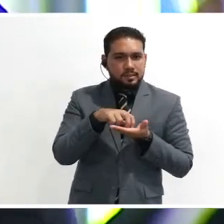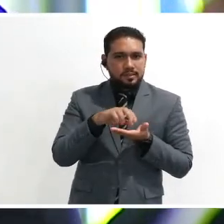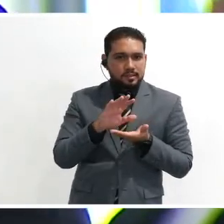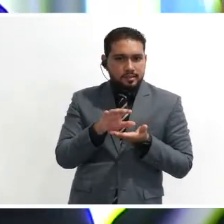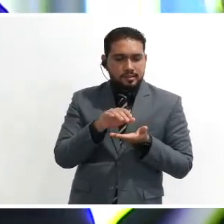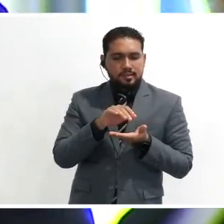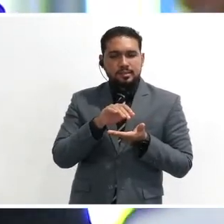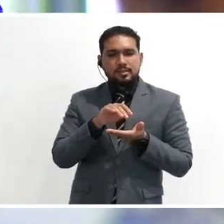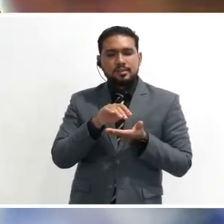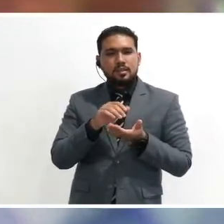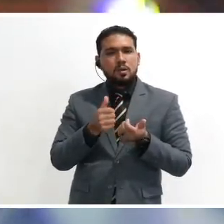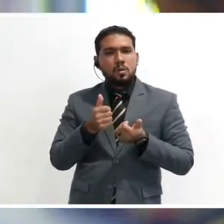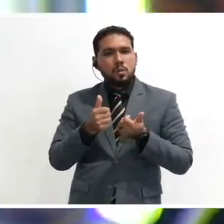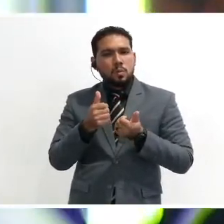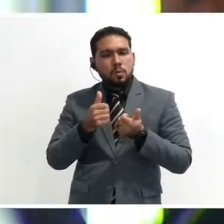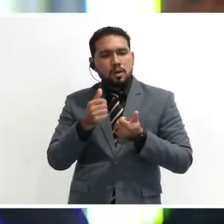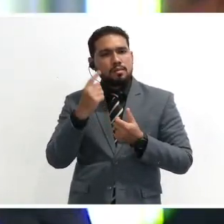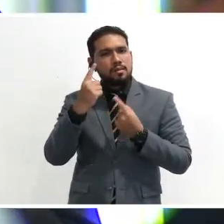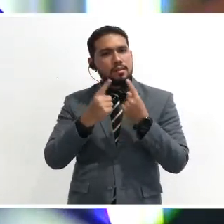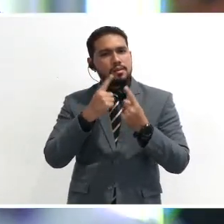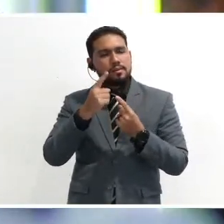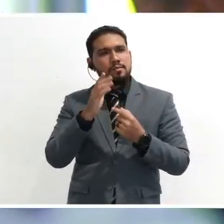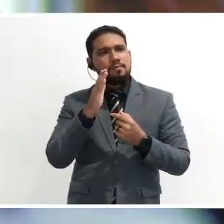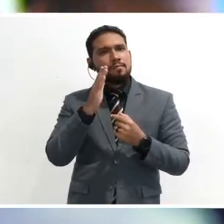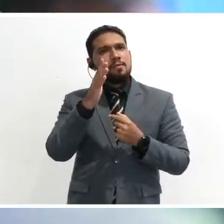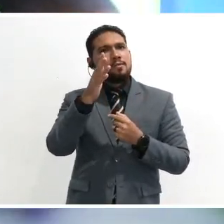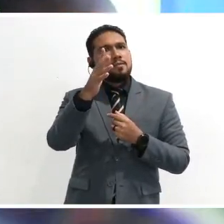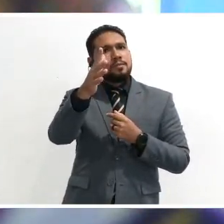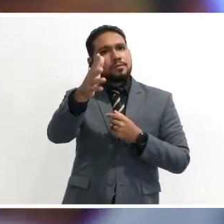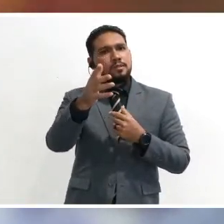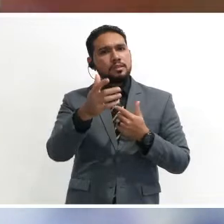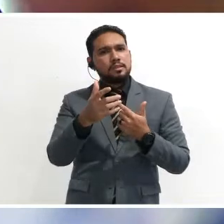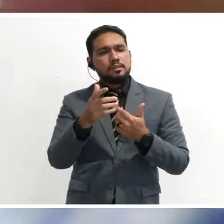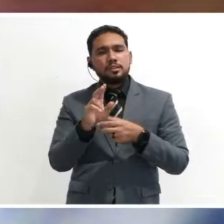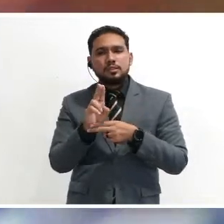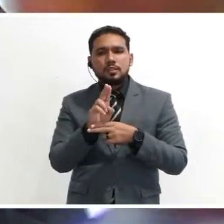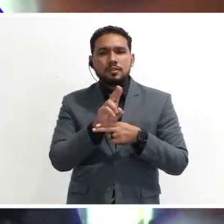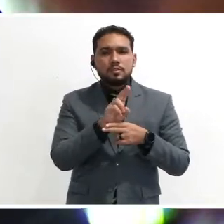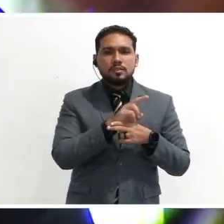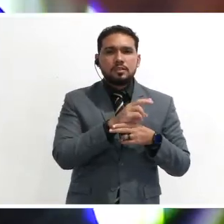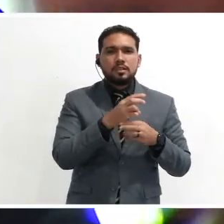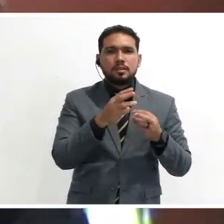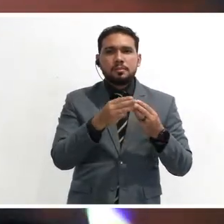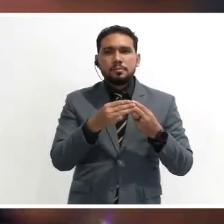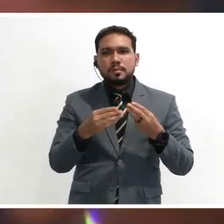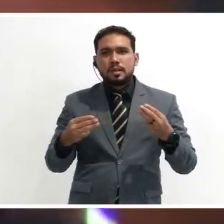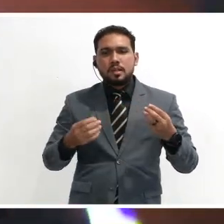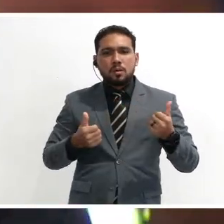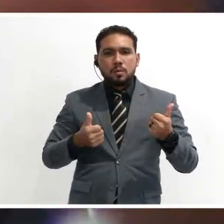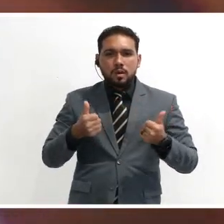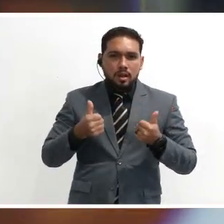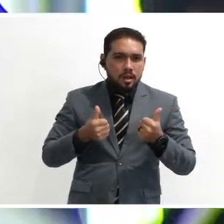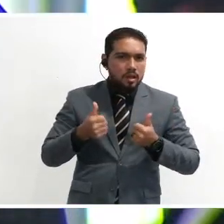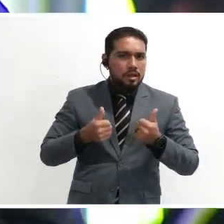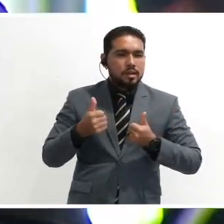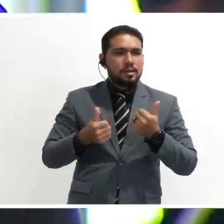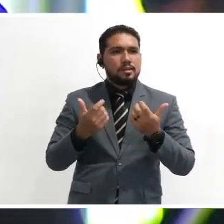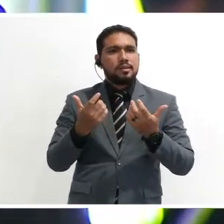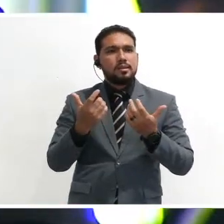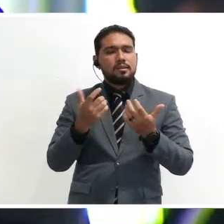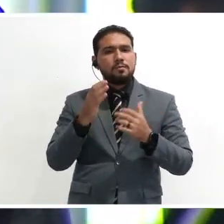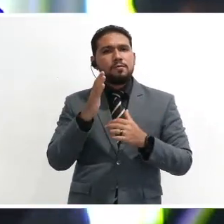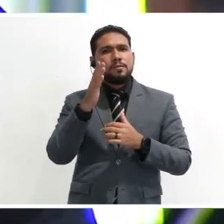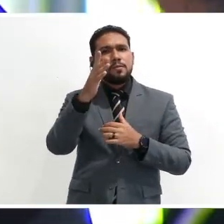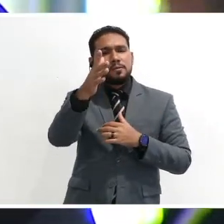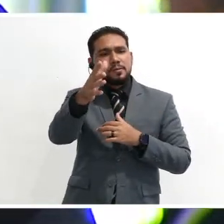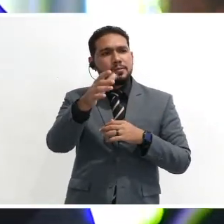into the future for the industry, dependent upon the assumption that silicon will continue to be the standard bearer